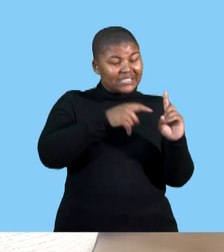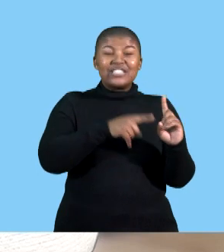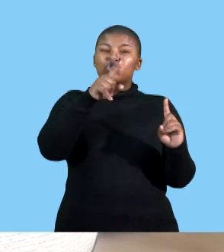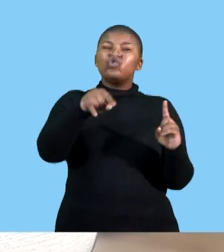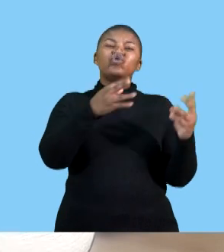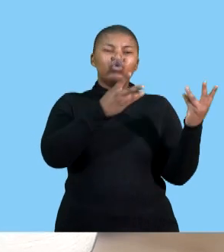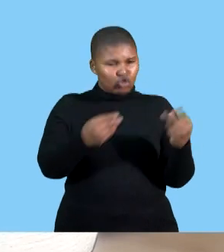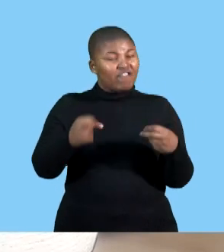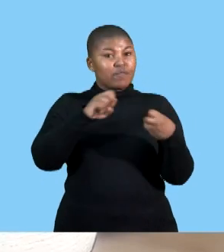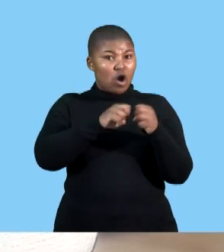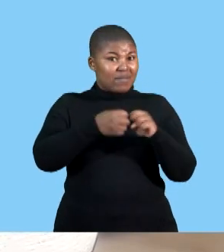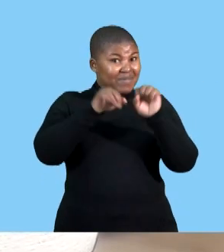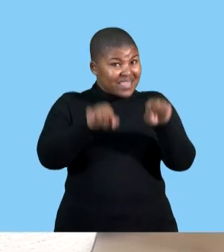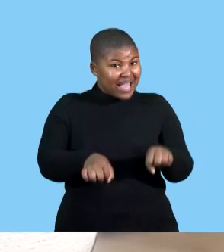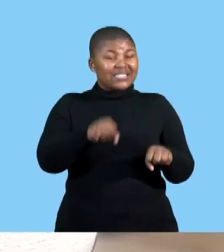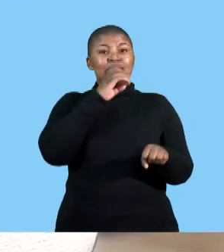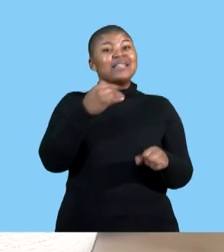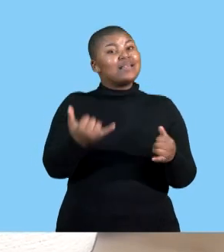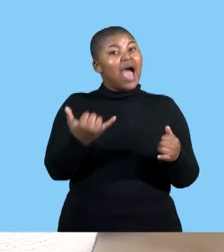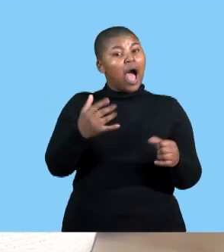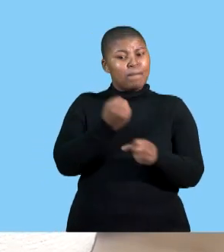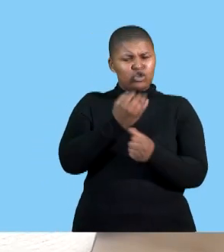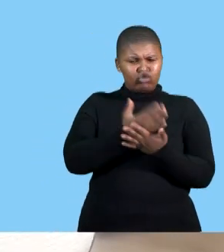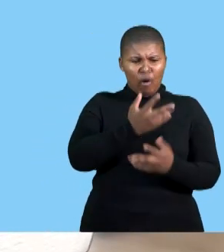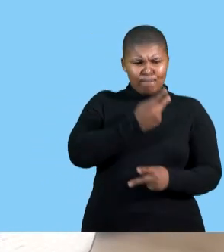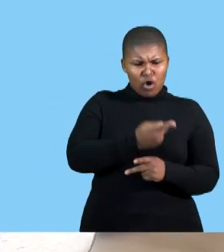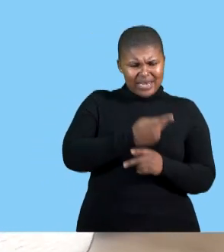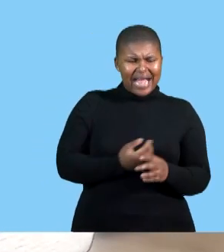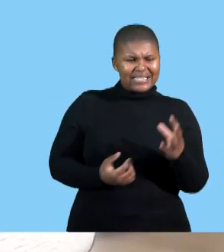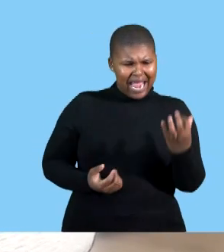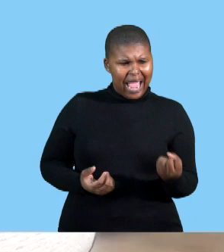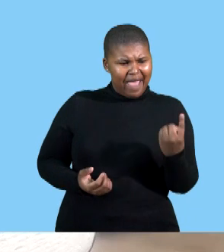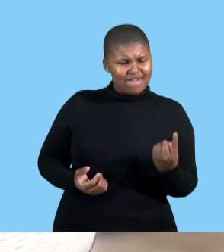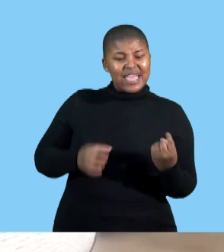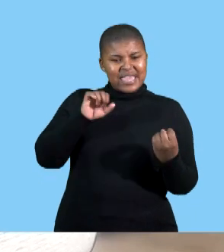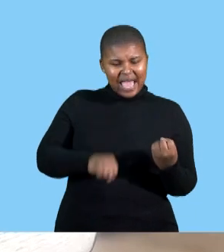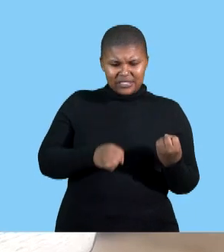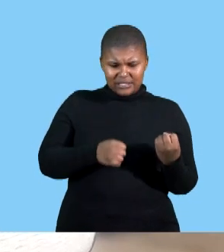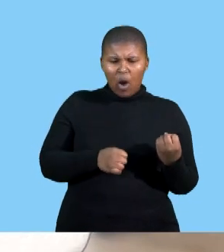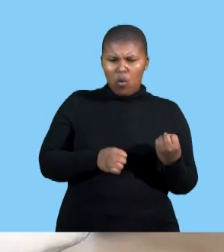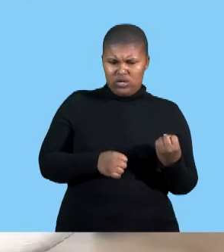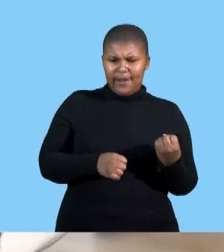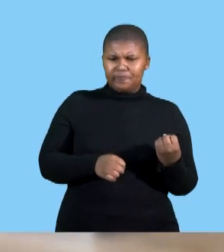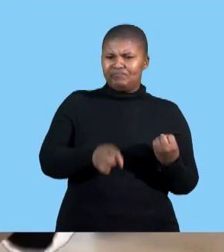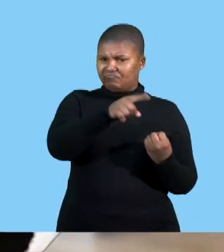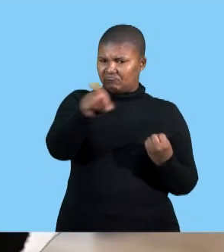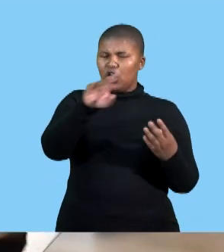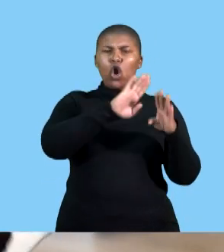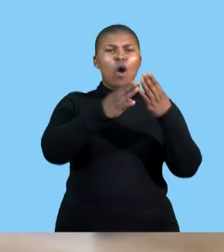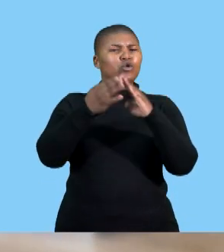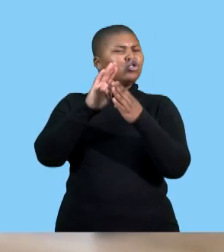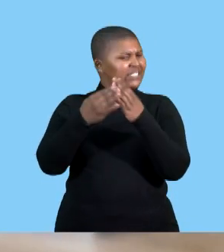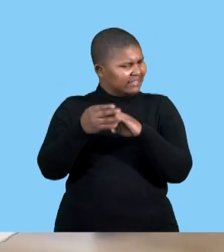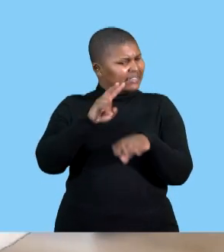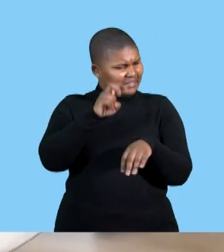you are solving problems basically by coming up with the product that the community actually needs, making the products